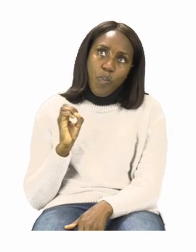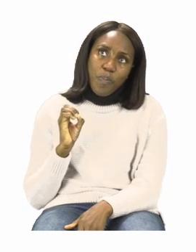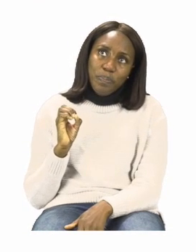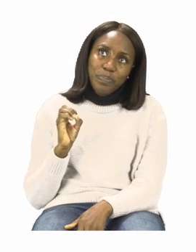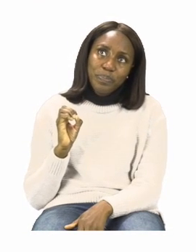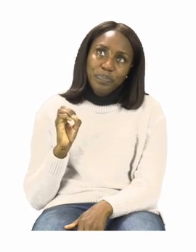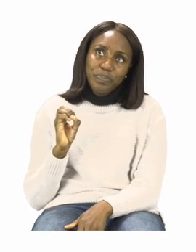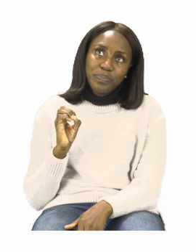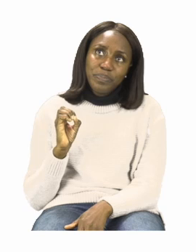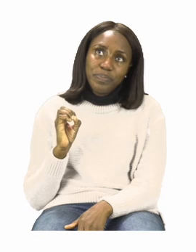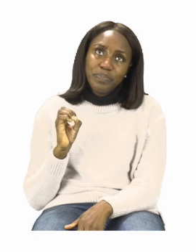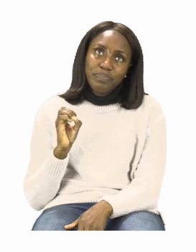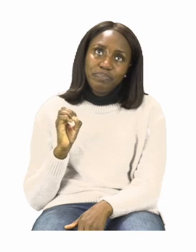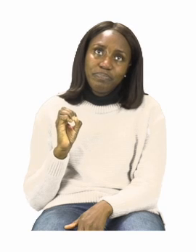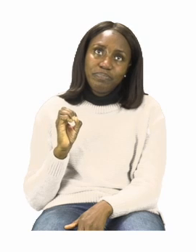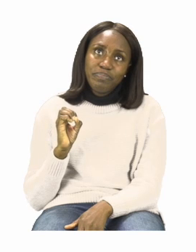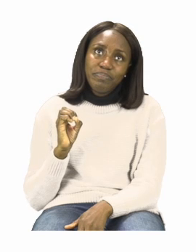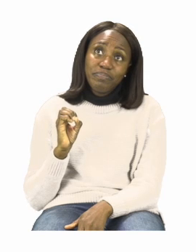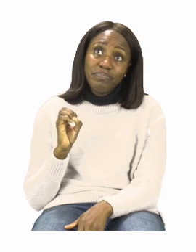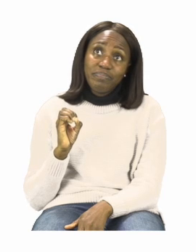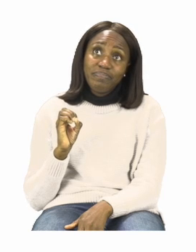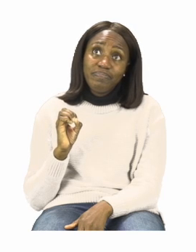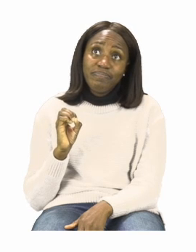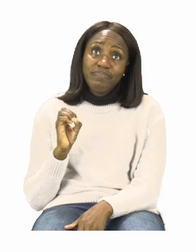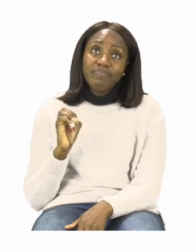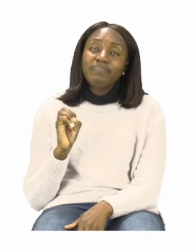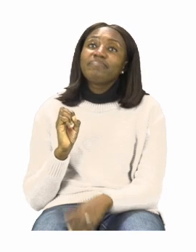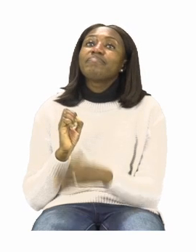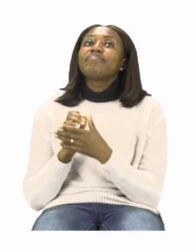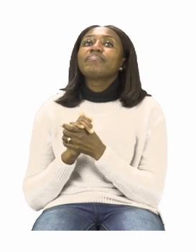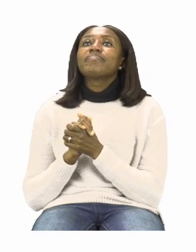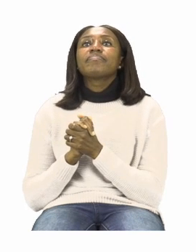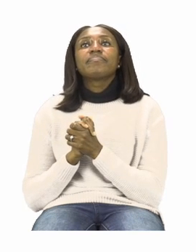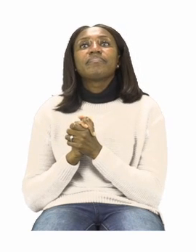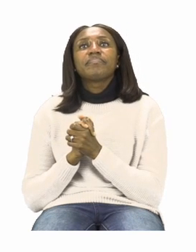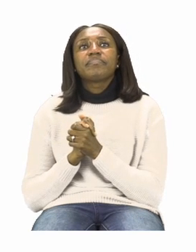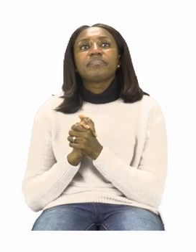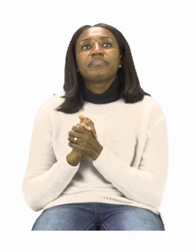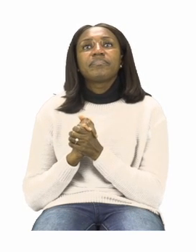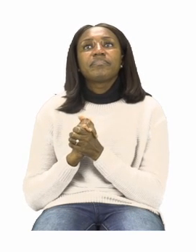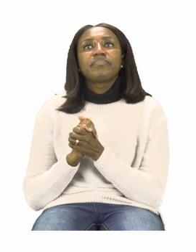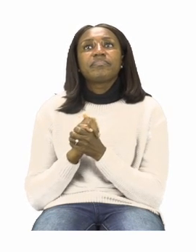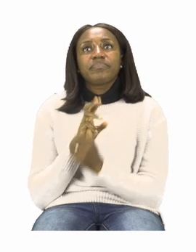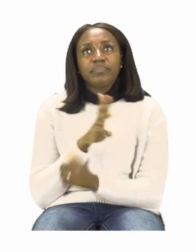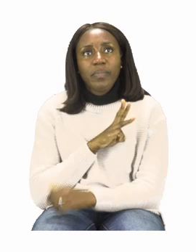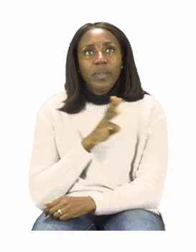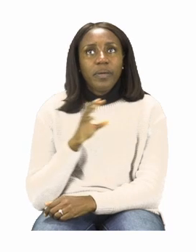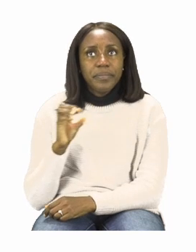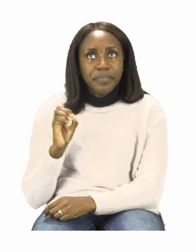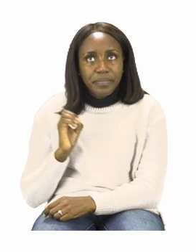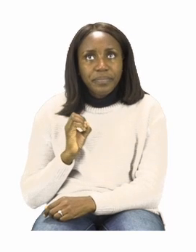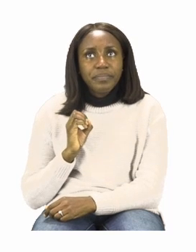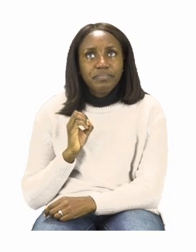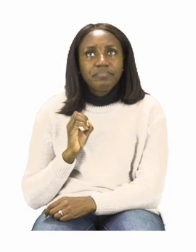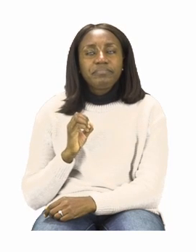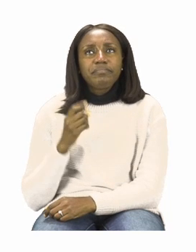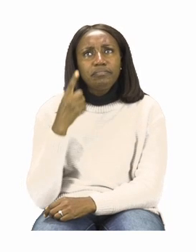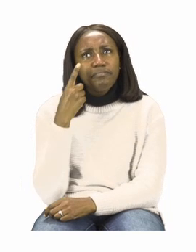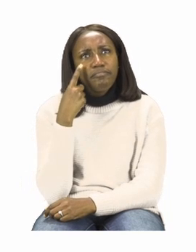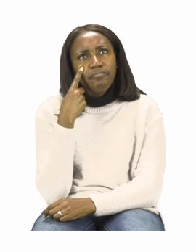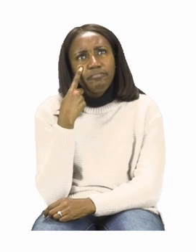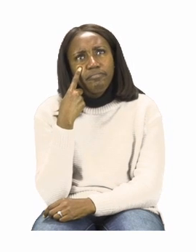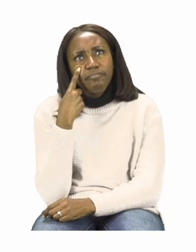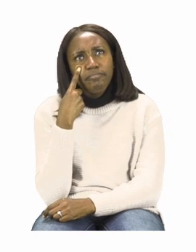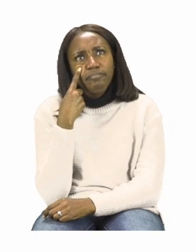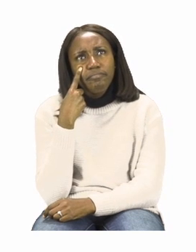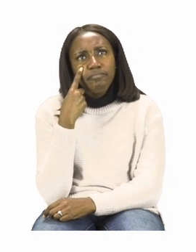to page 30. Are we there? On page 30, you see a